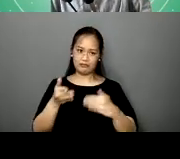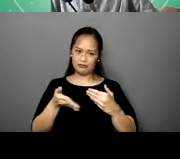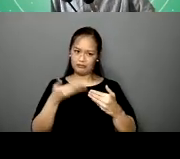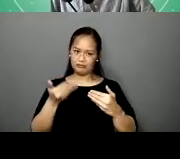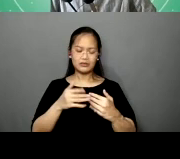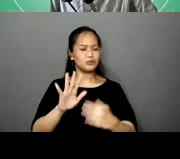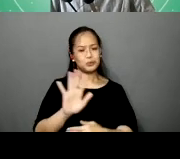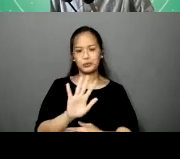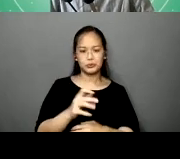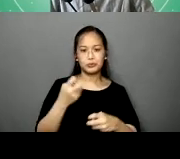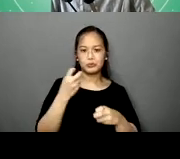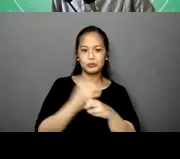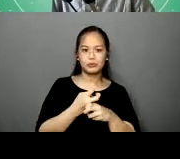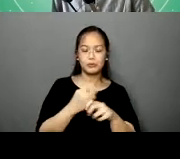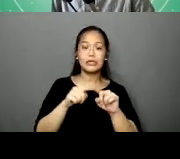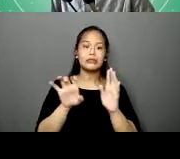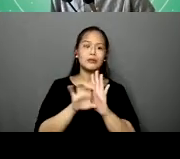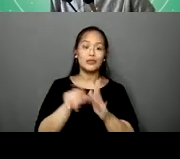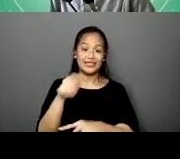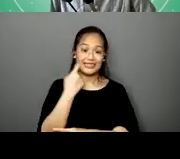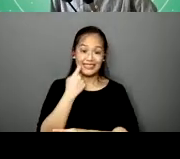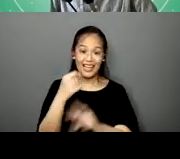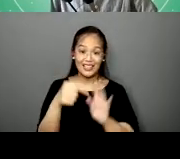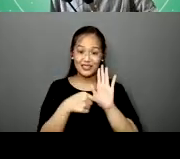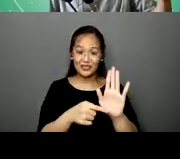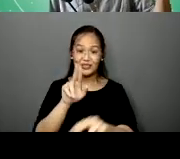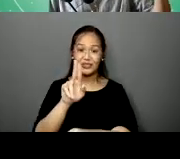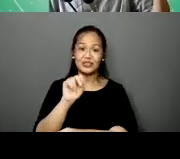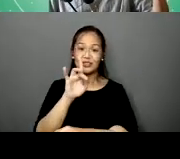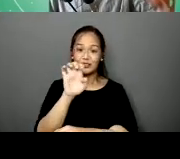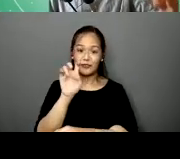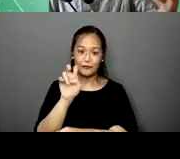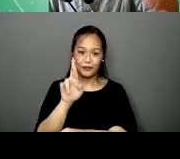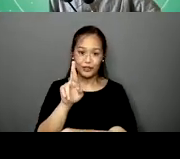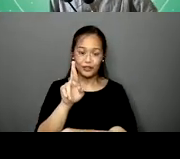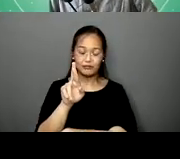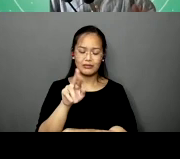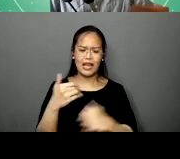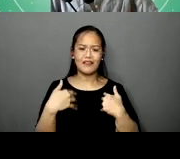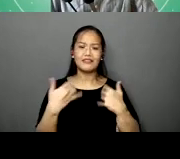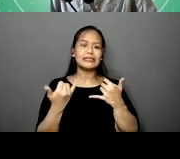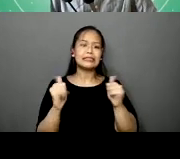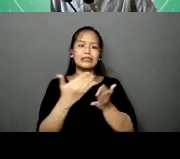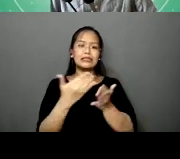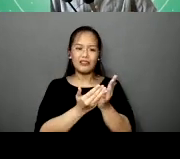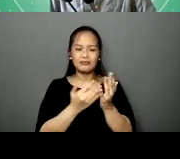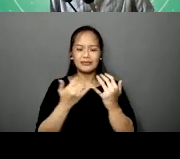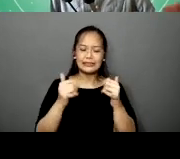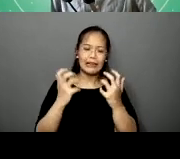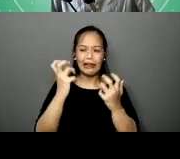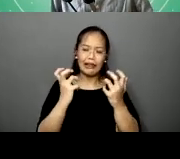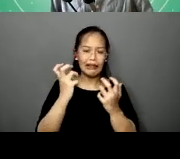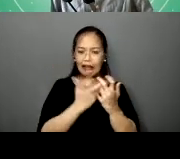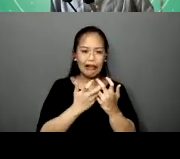big companies, for example, like Unilever, like the one I showed before, there is still some level of disconnect and still some level